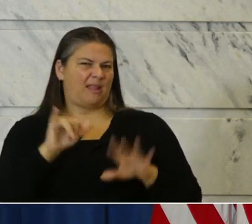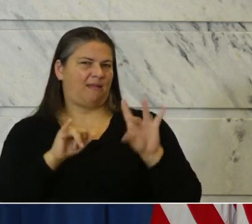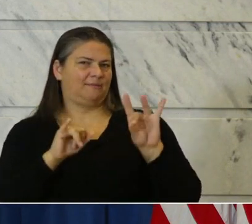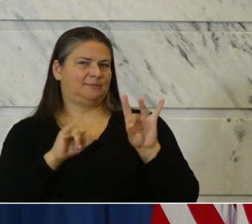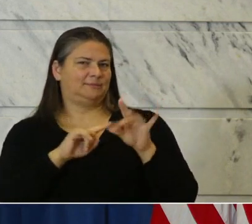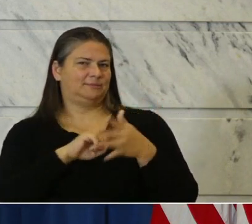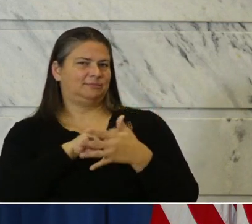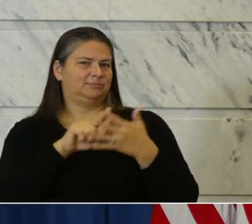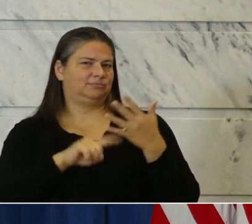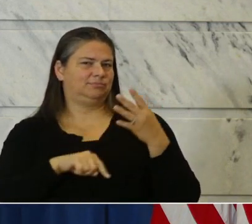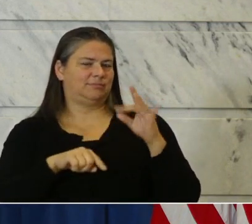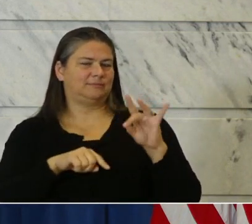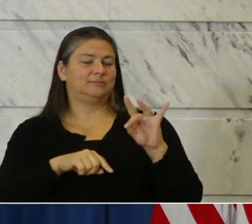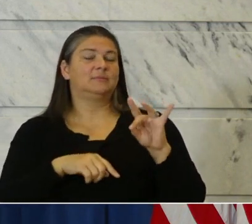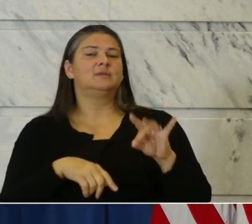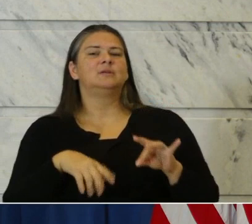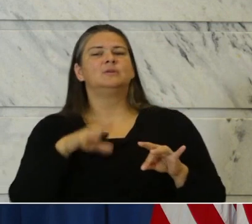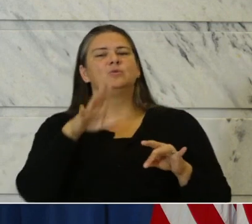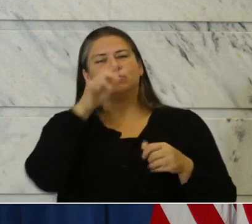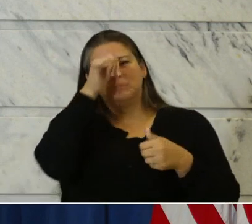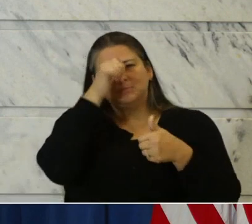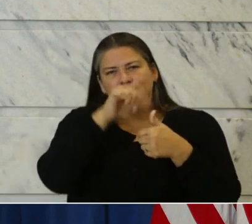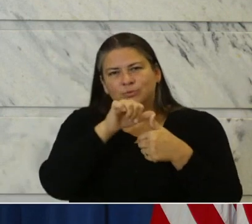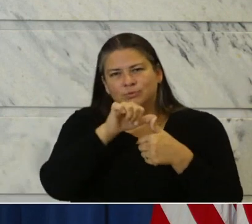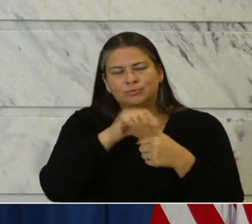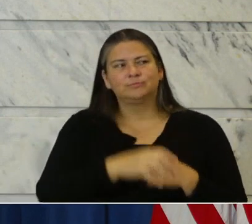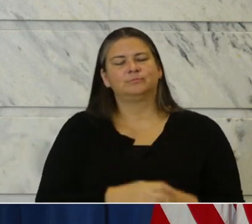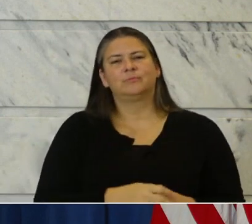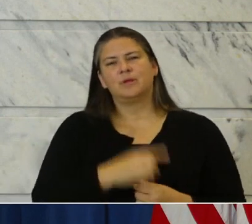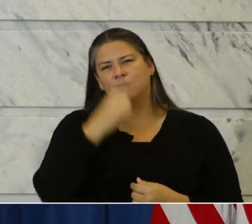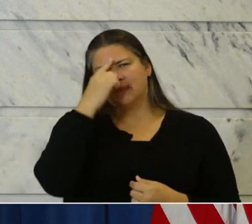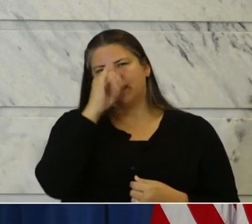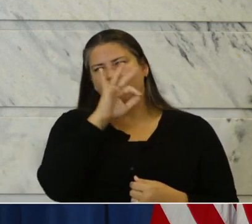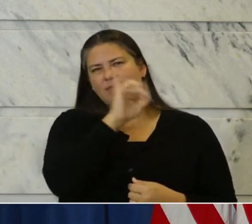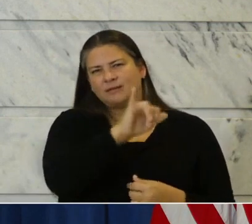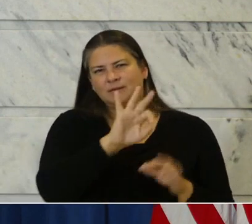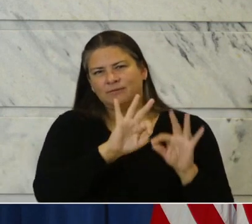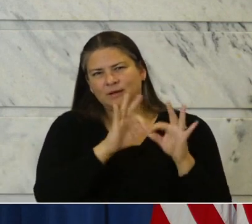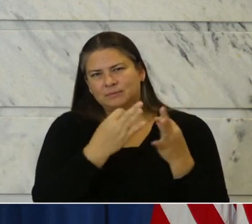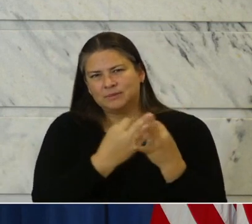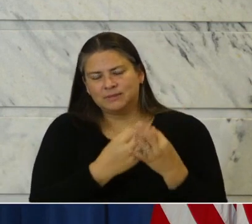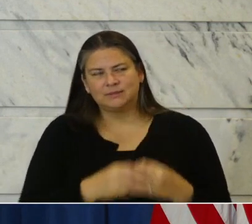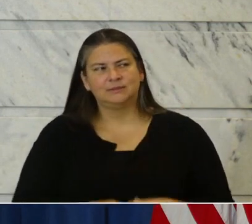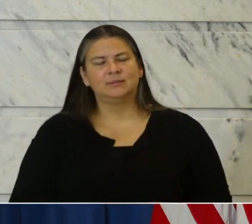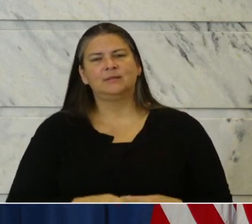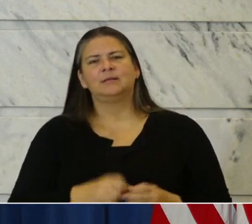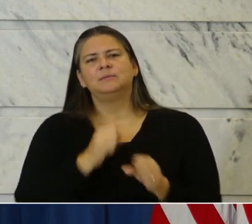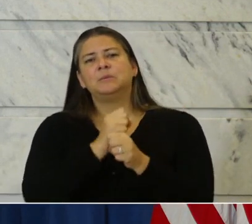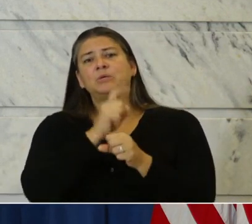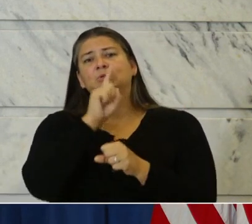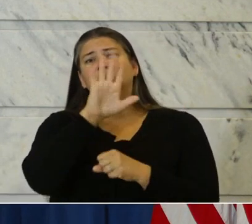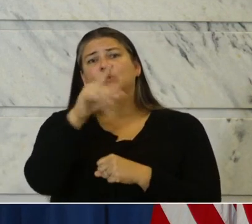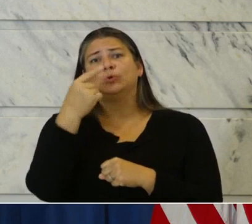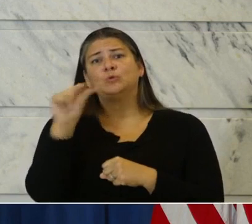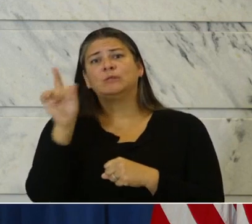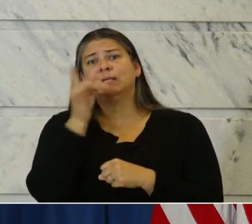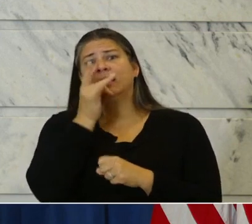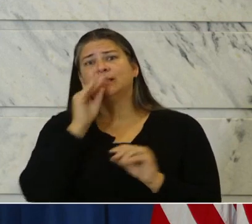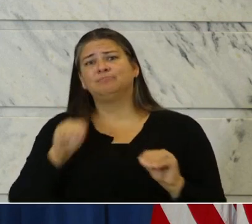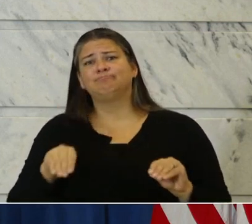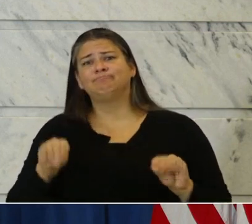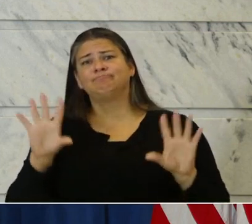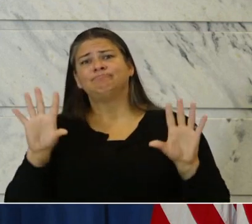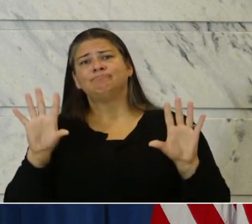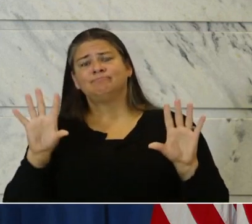think about those families. Let's make sure we turn on our green lights, and let's also know that when we